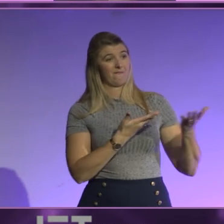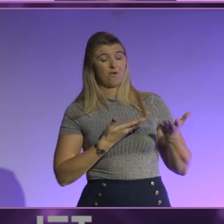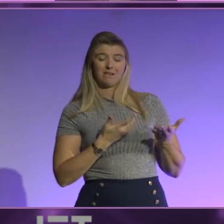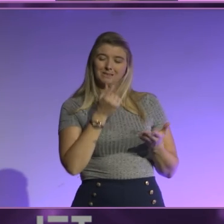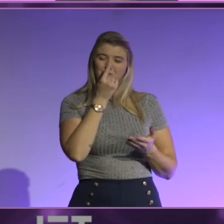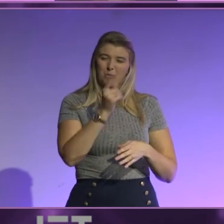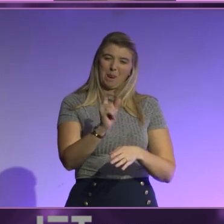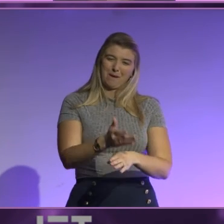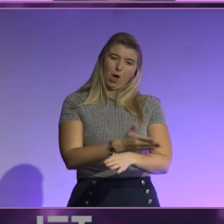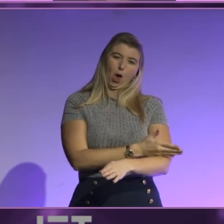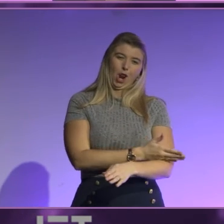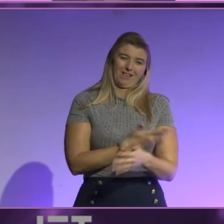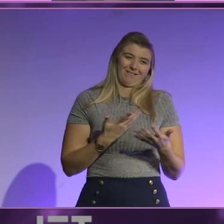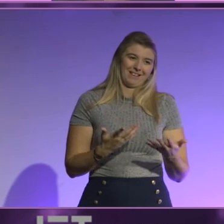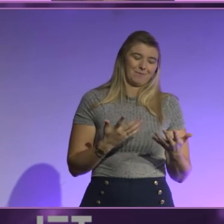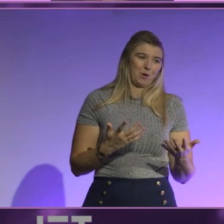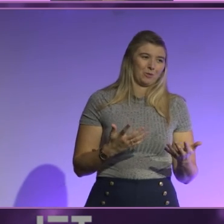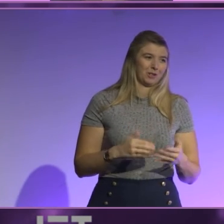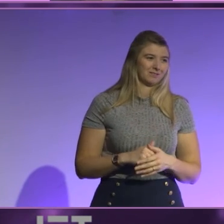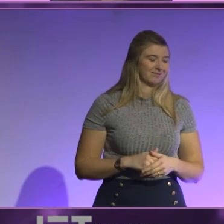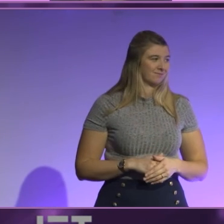early for that right now.